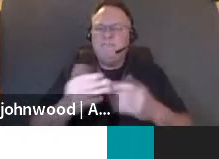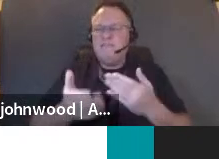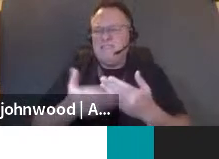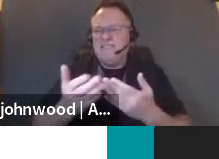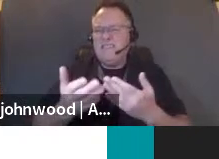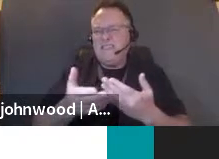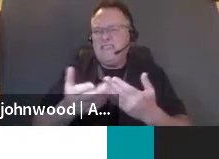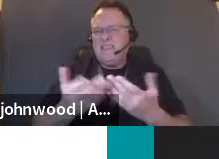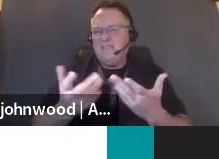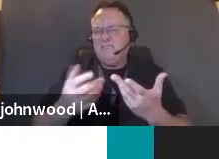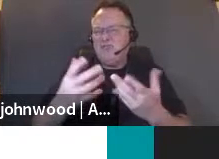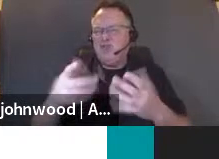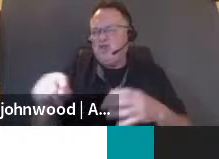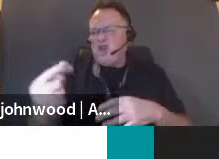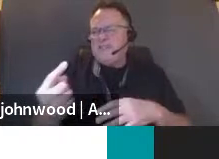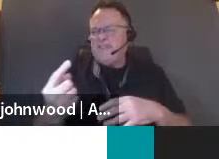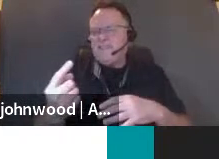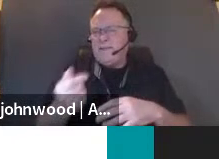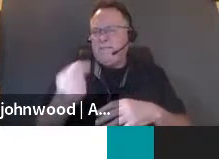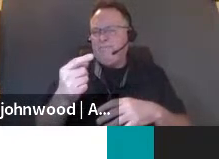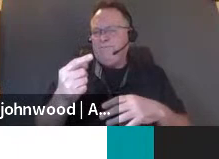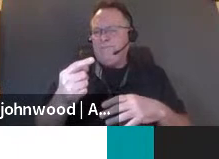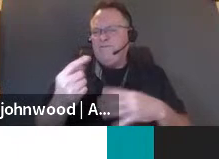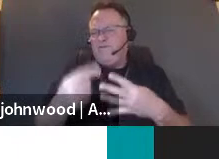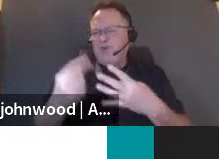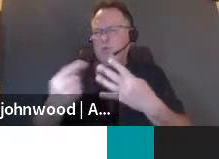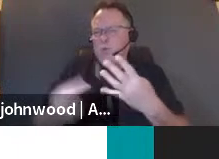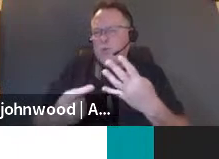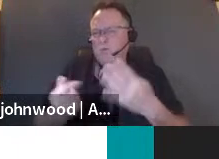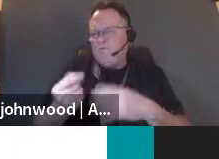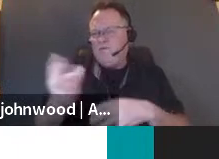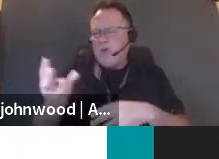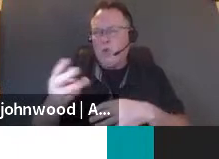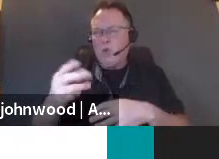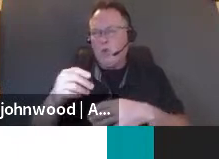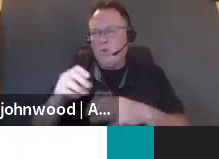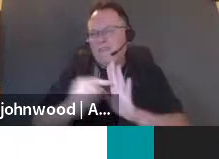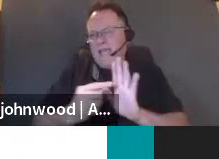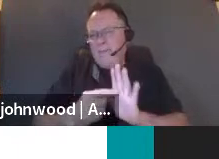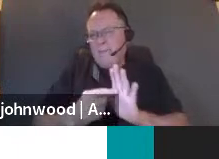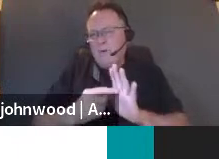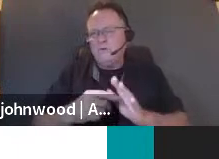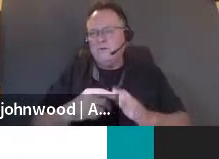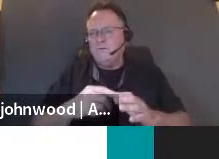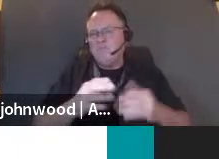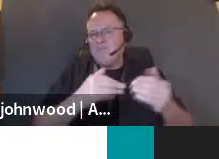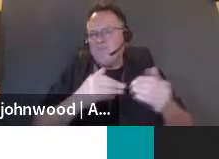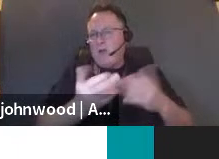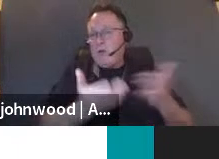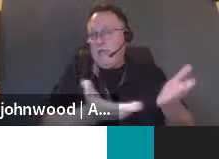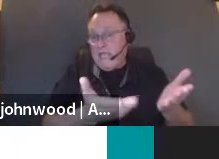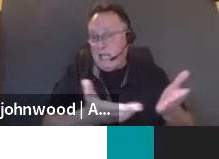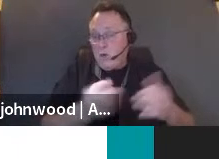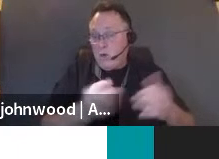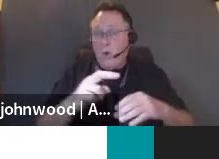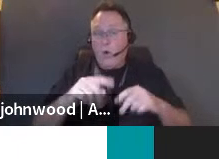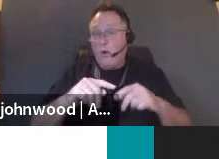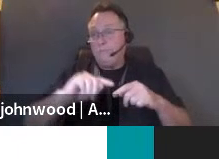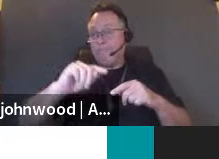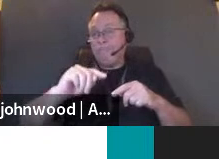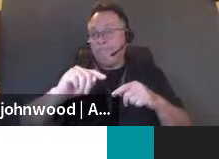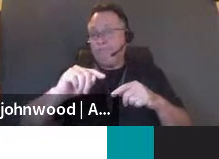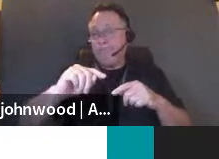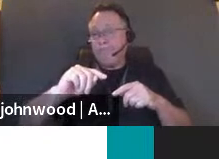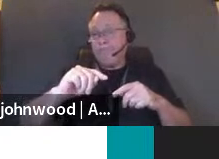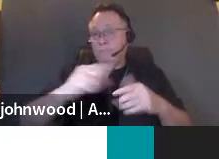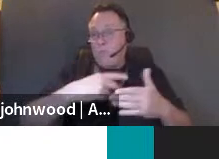miss? Just give us a couple examples of places either here or beyond this